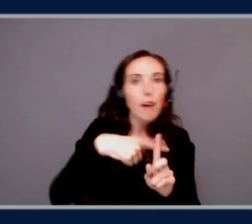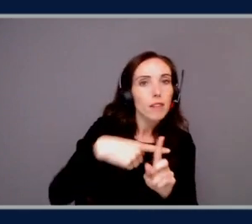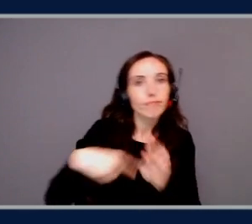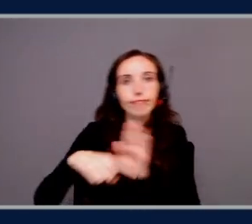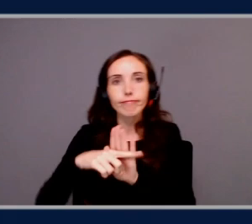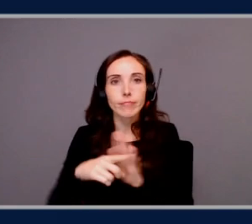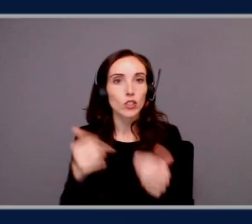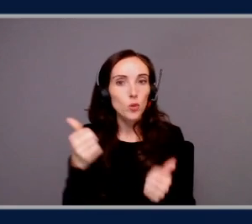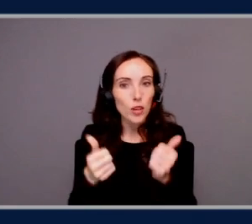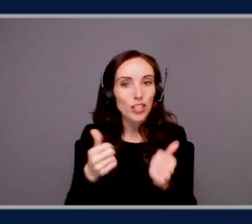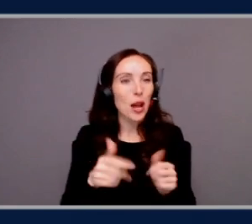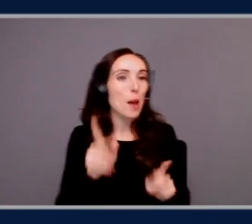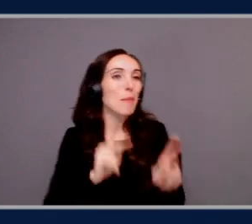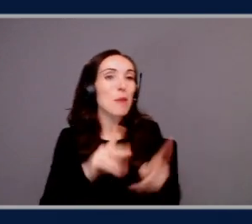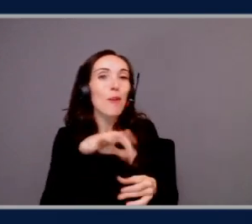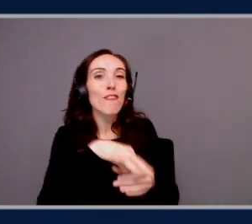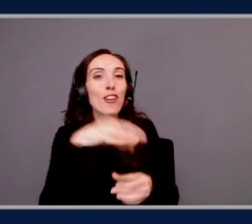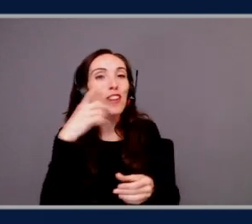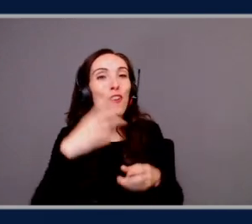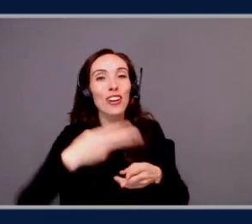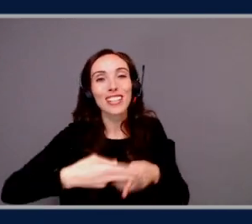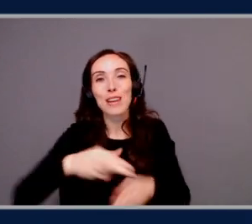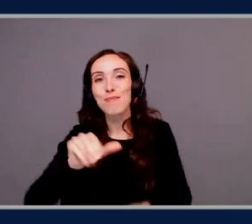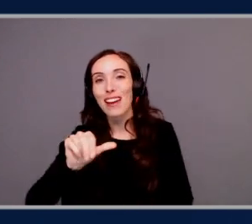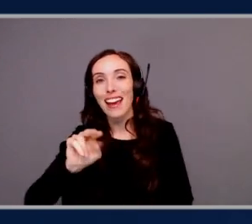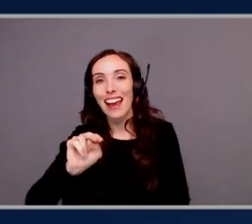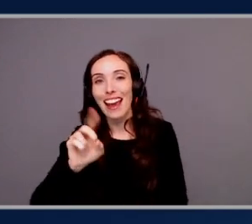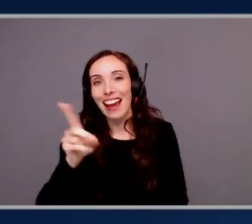people voted for Andy, which is it could have been,